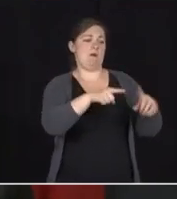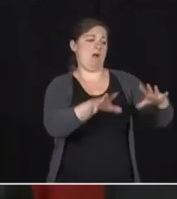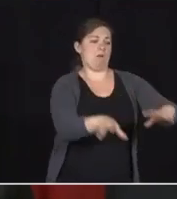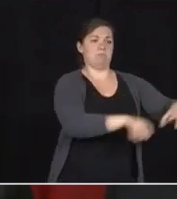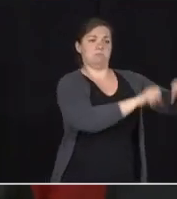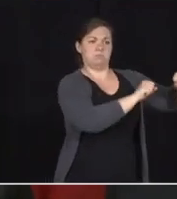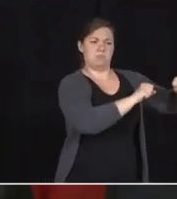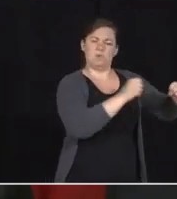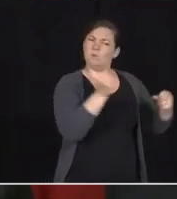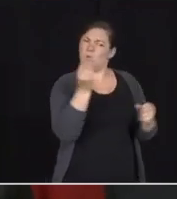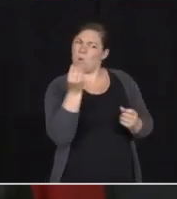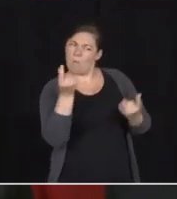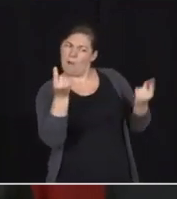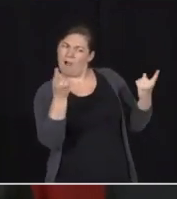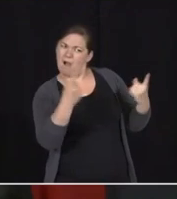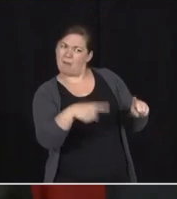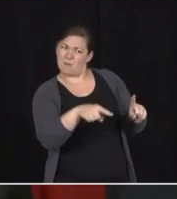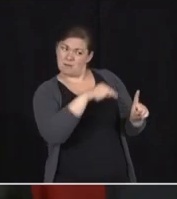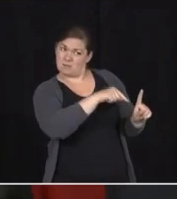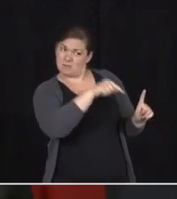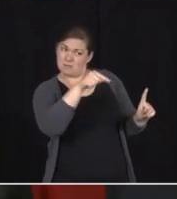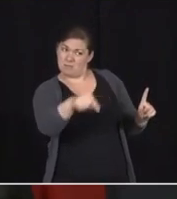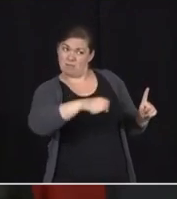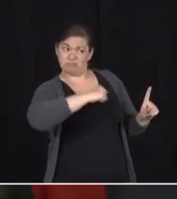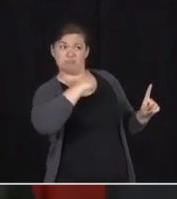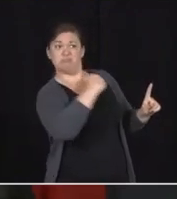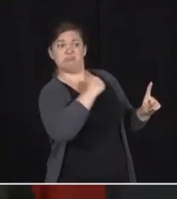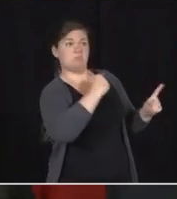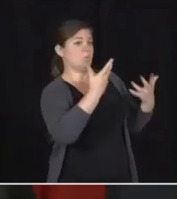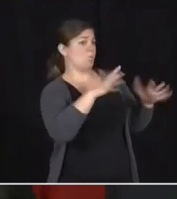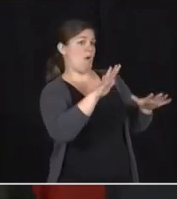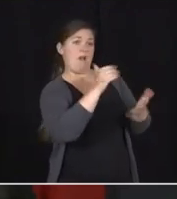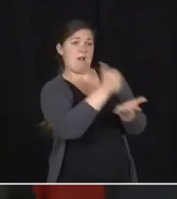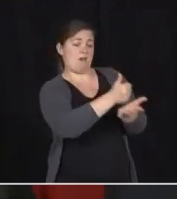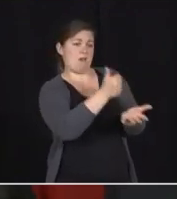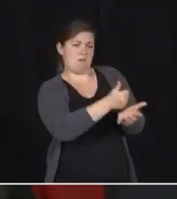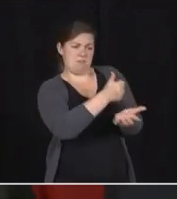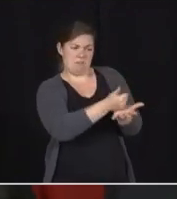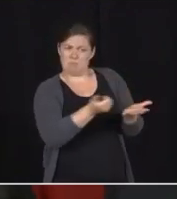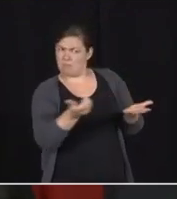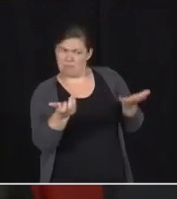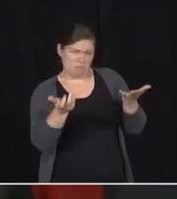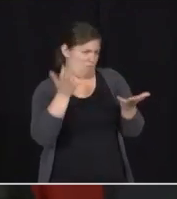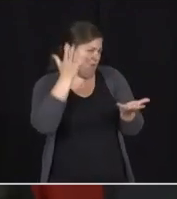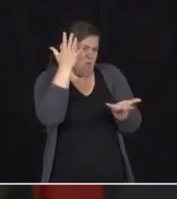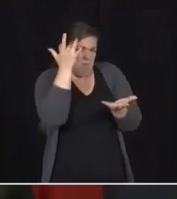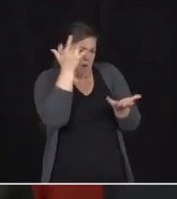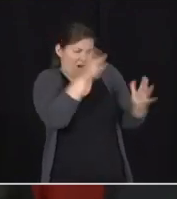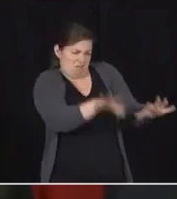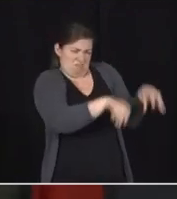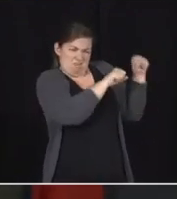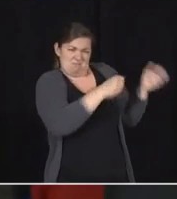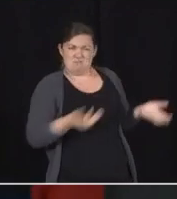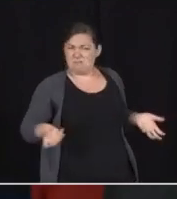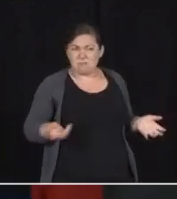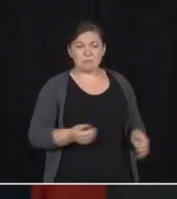here, and were these homes resisting help from the province? Well, I think this would be a good answer for the Minister of